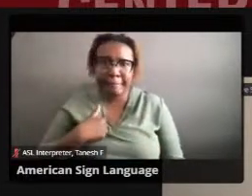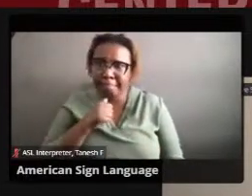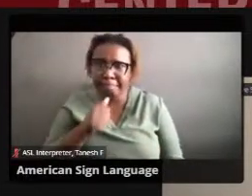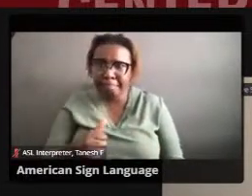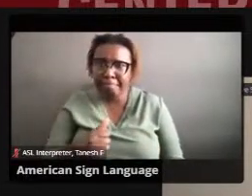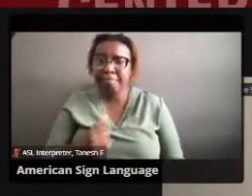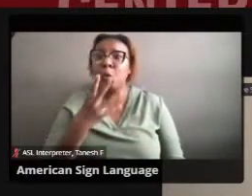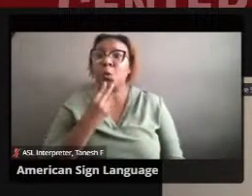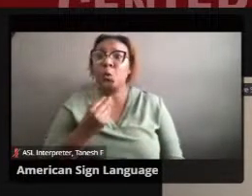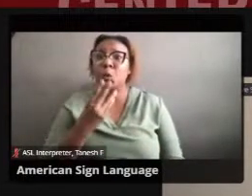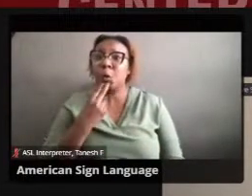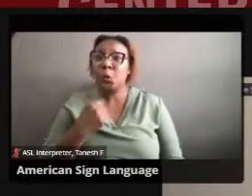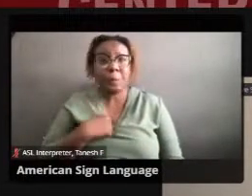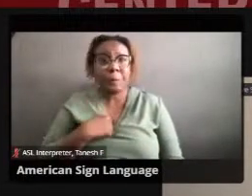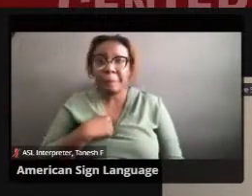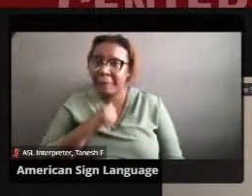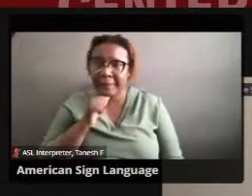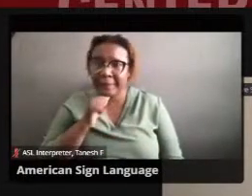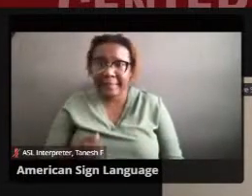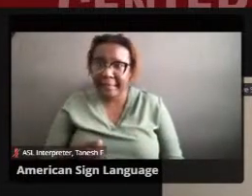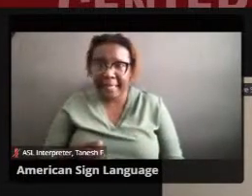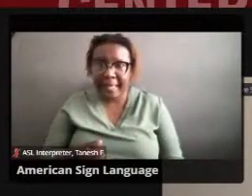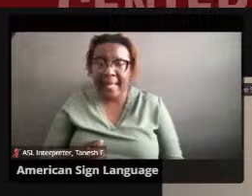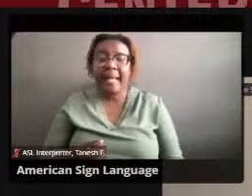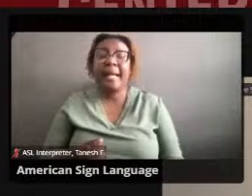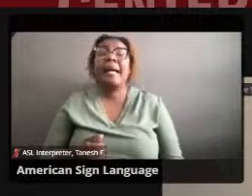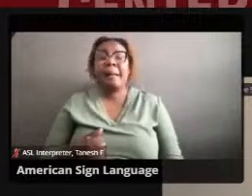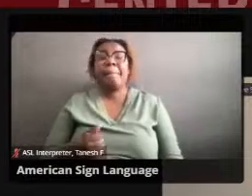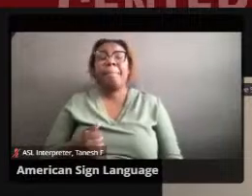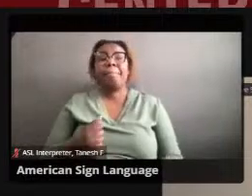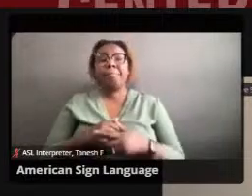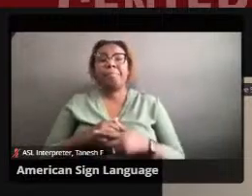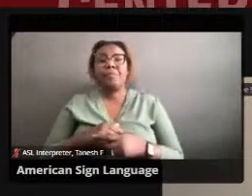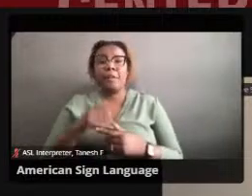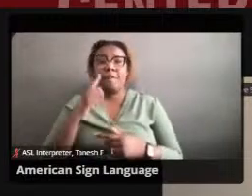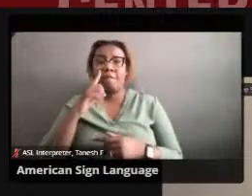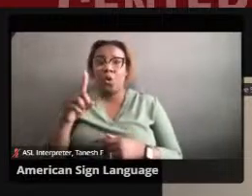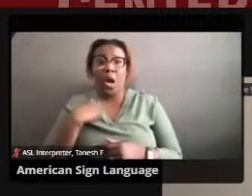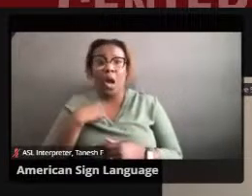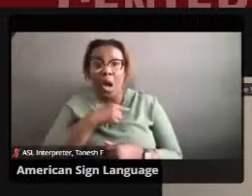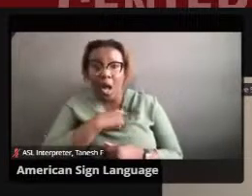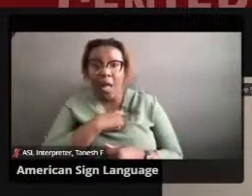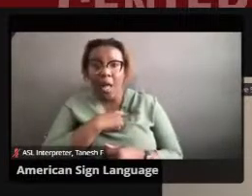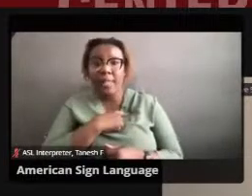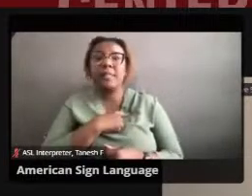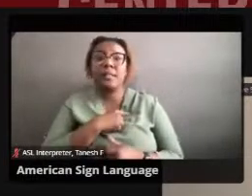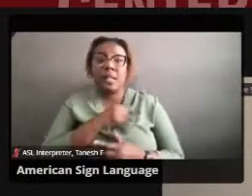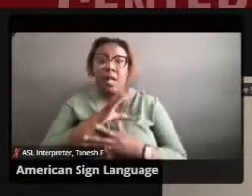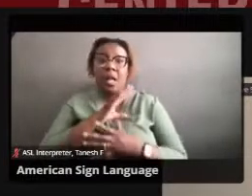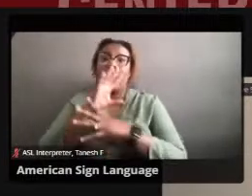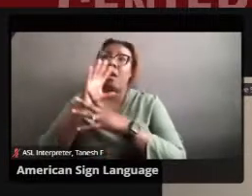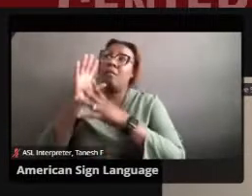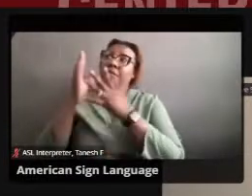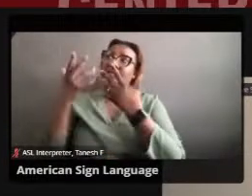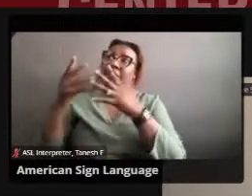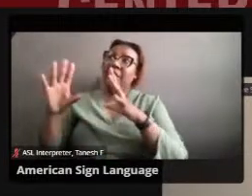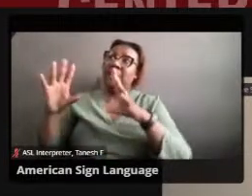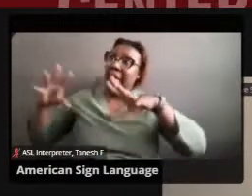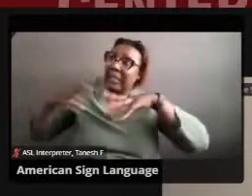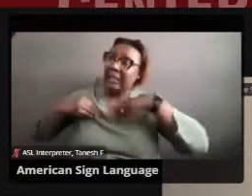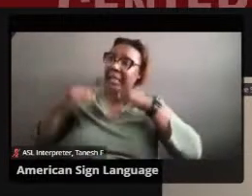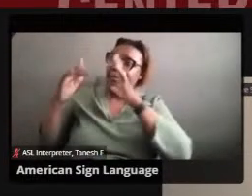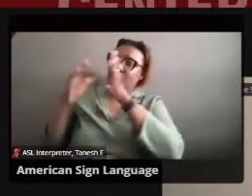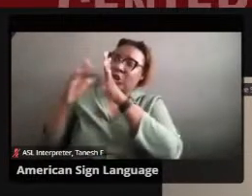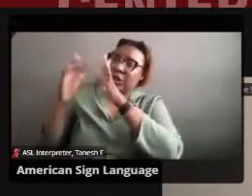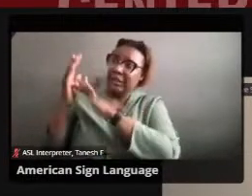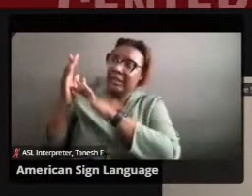the American Christian Empire, even to those of us twice kissed by the sun, is to celebrate the message of an